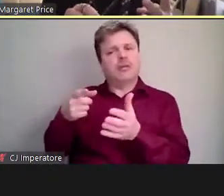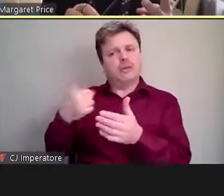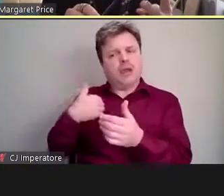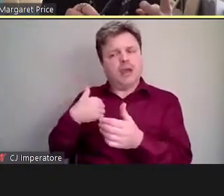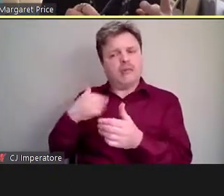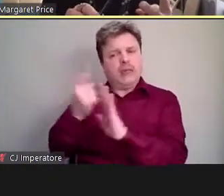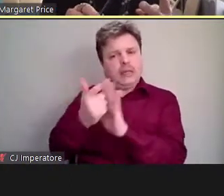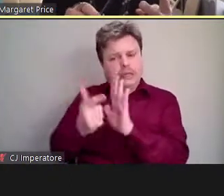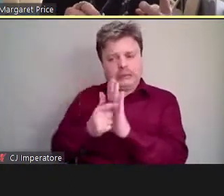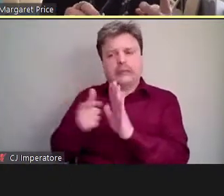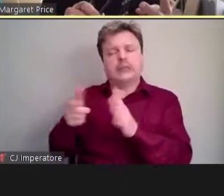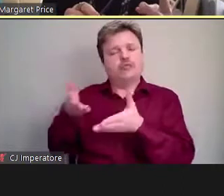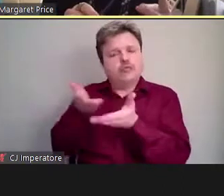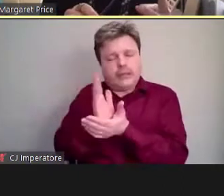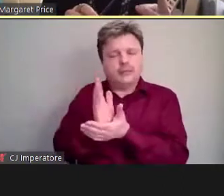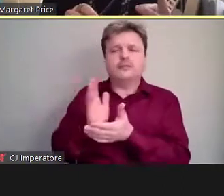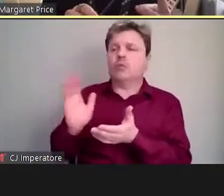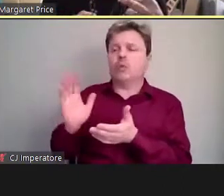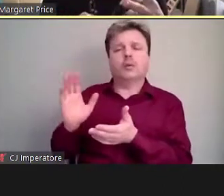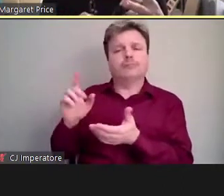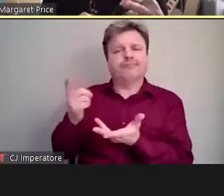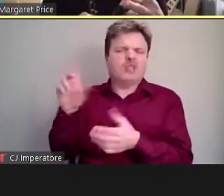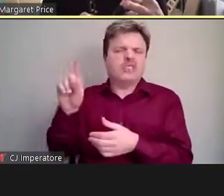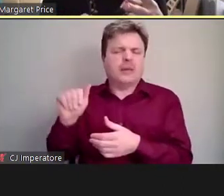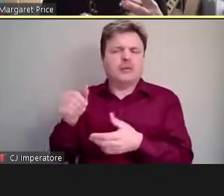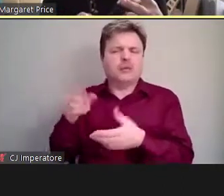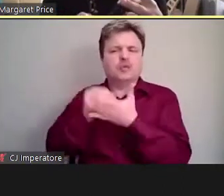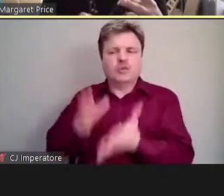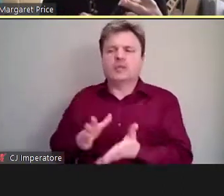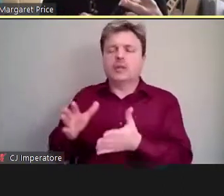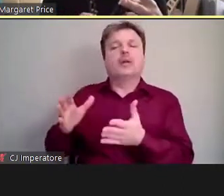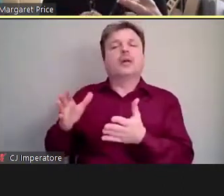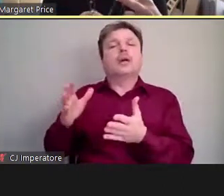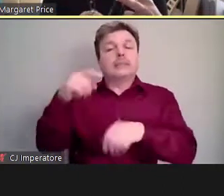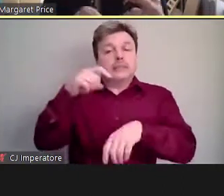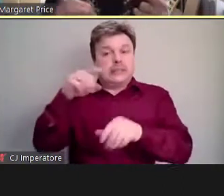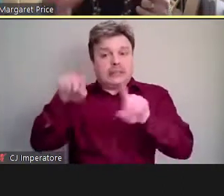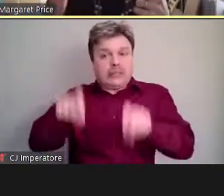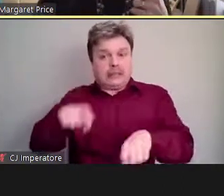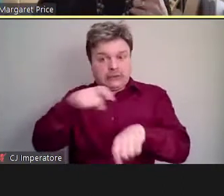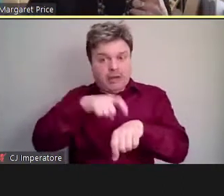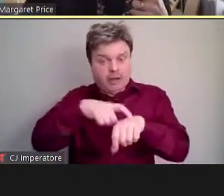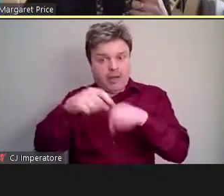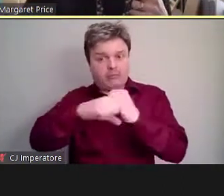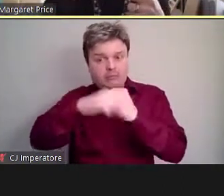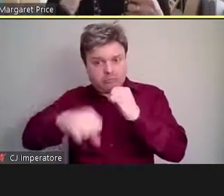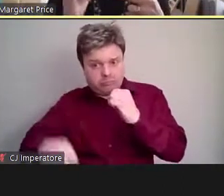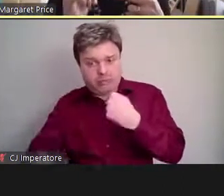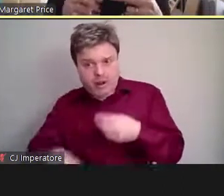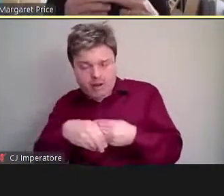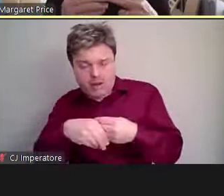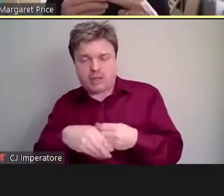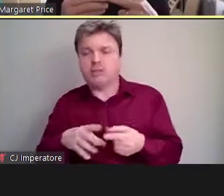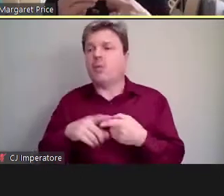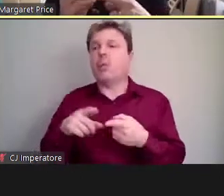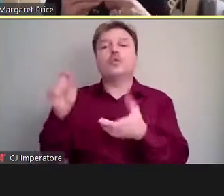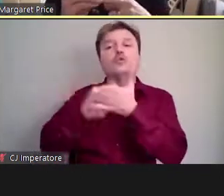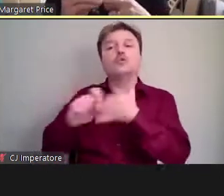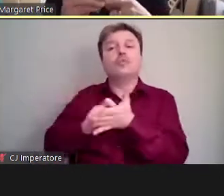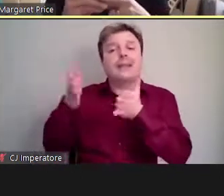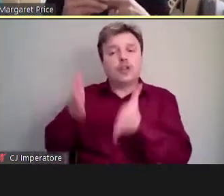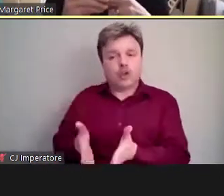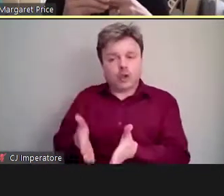or a note taker designated just for them, or in the case of faculty or